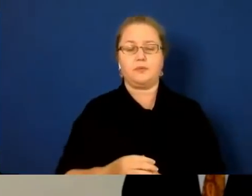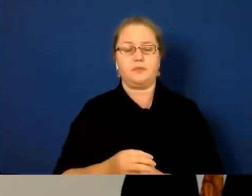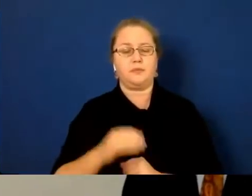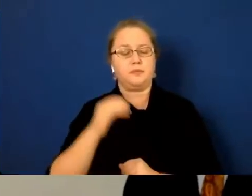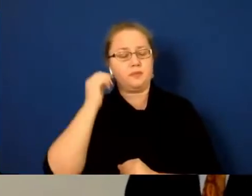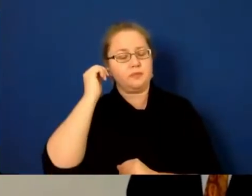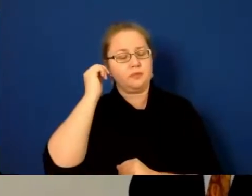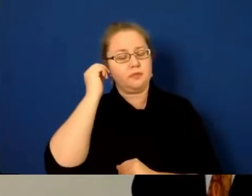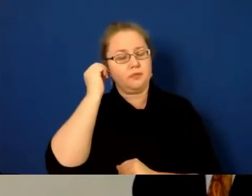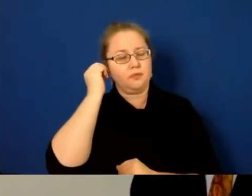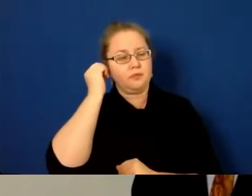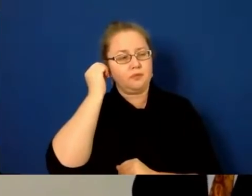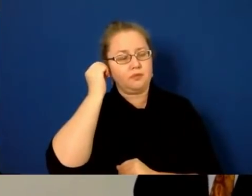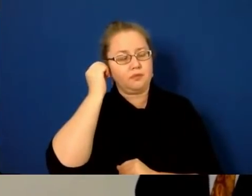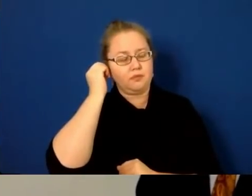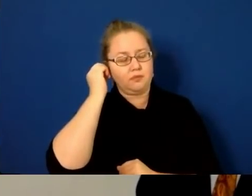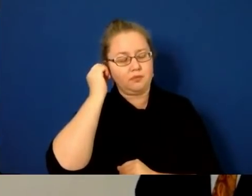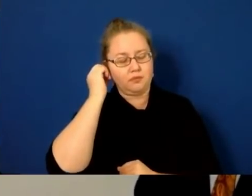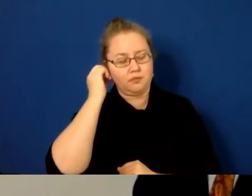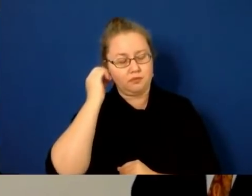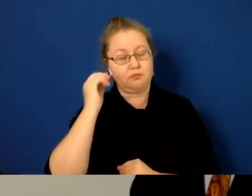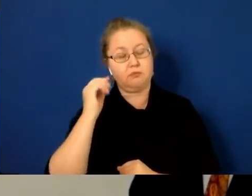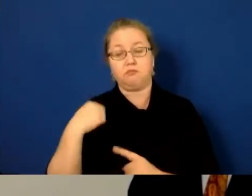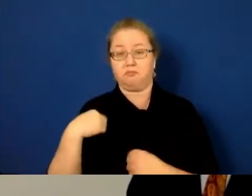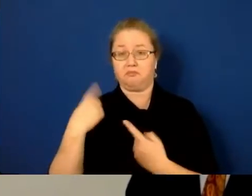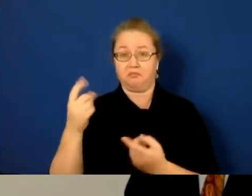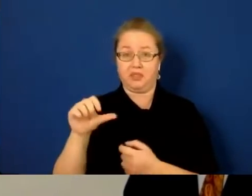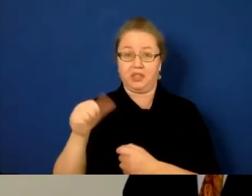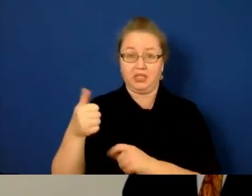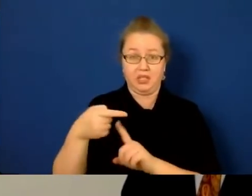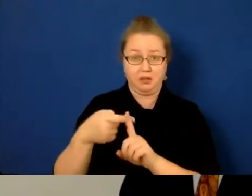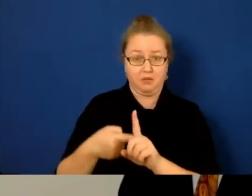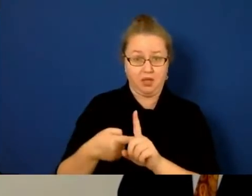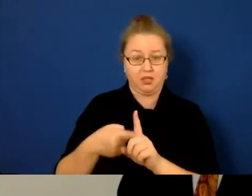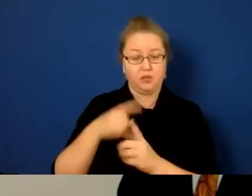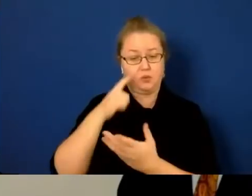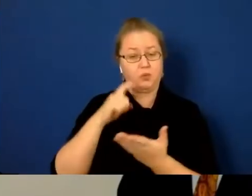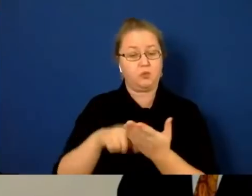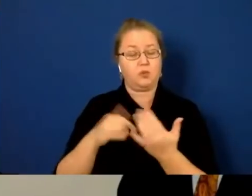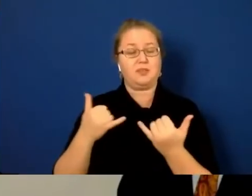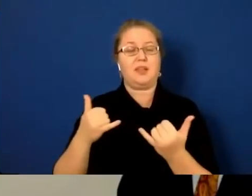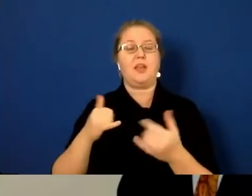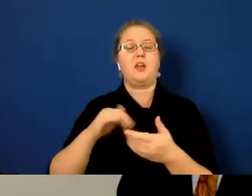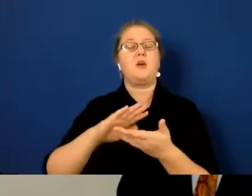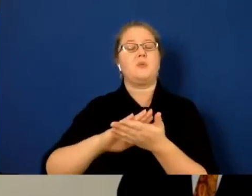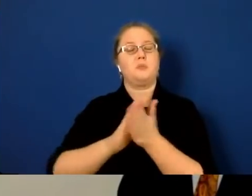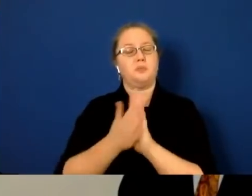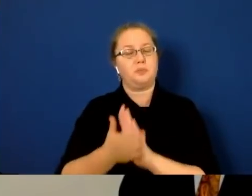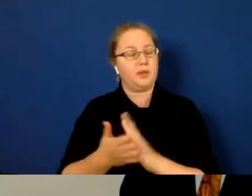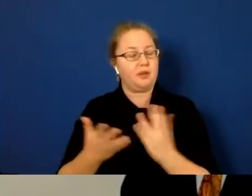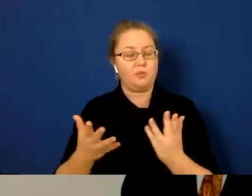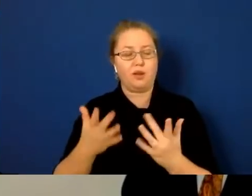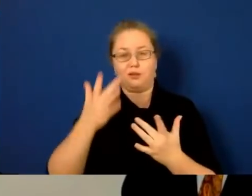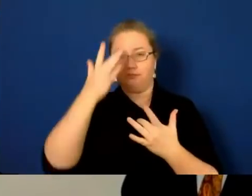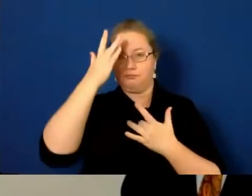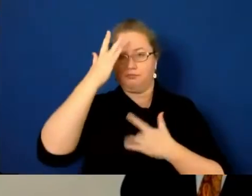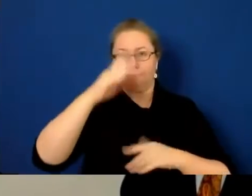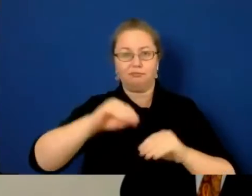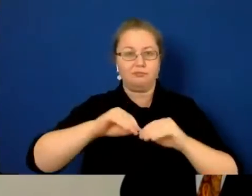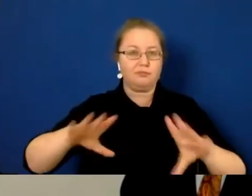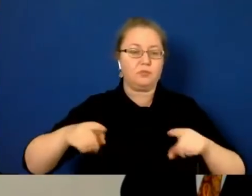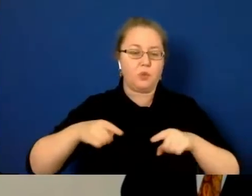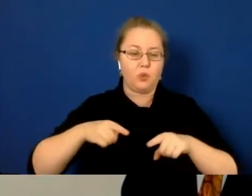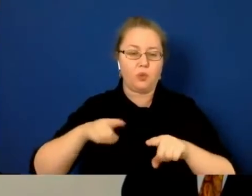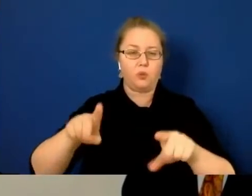and daycares that have voluntarily shut down. There's one at Okanagan Men's Center. Do you have any idea of how